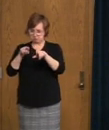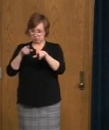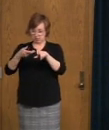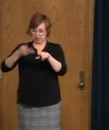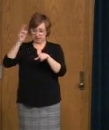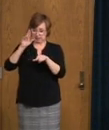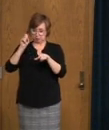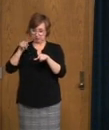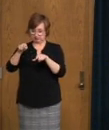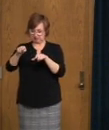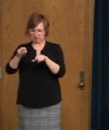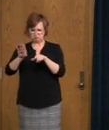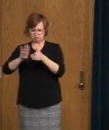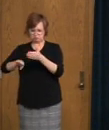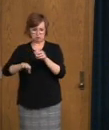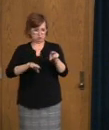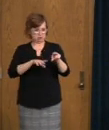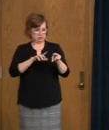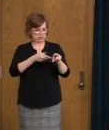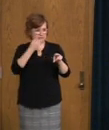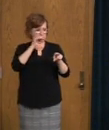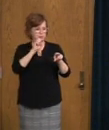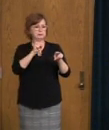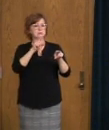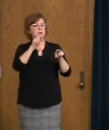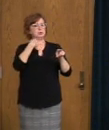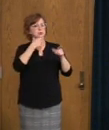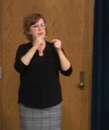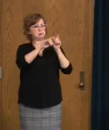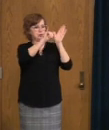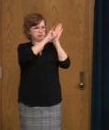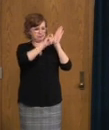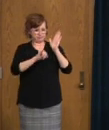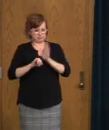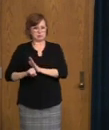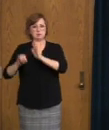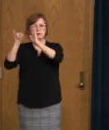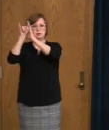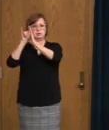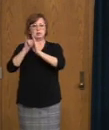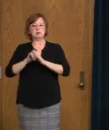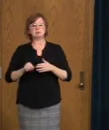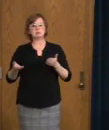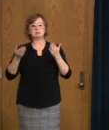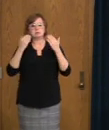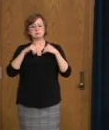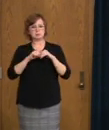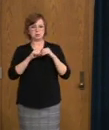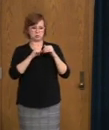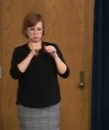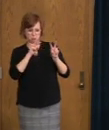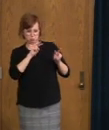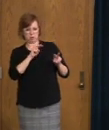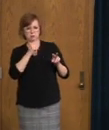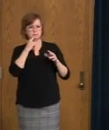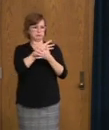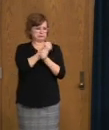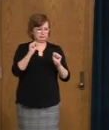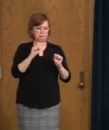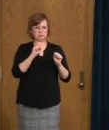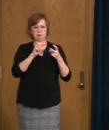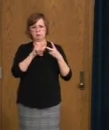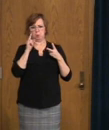following up with site inspections to review infection prevention and control measures, as well as safety considerations in those sites.